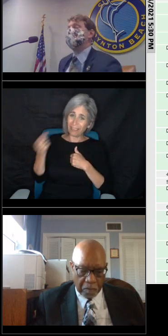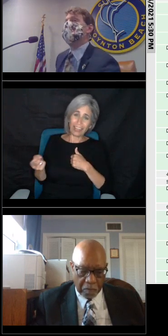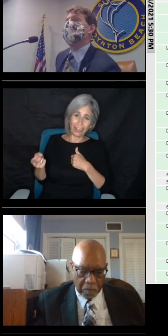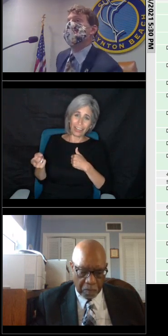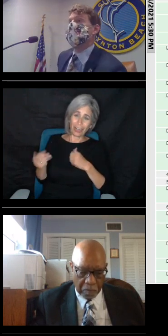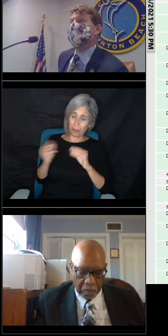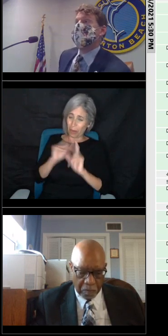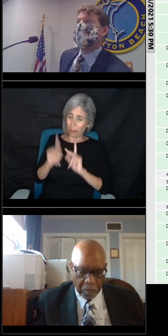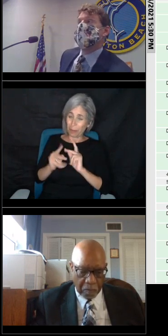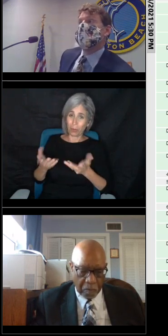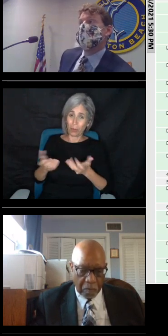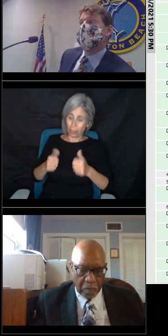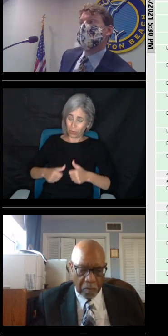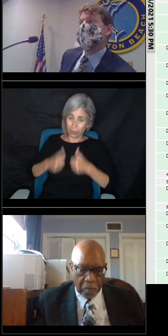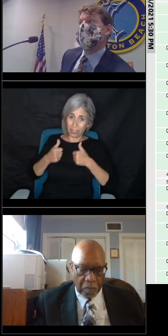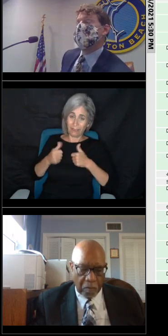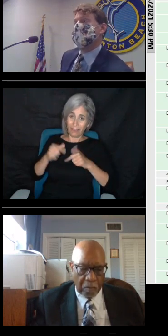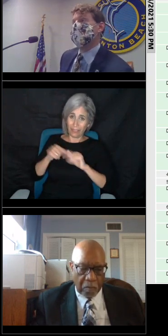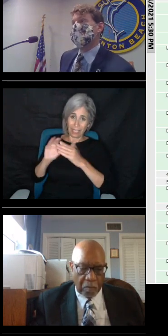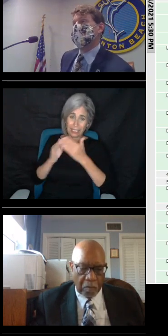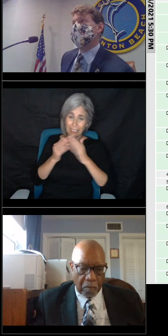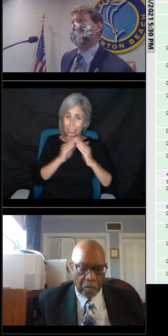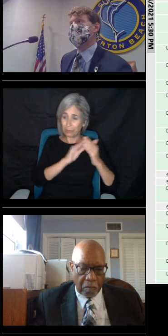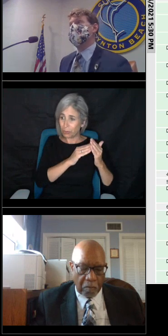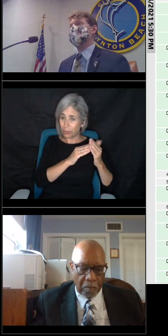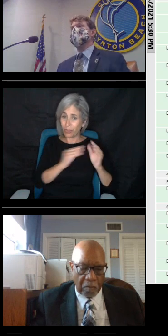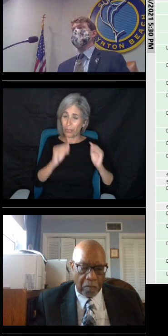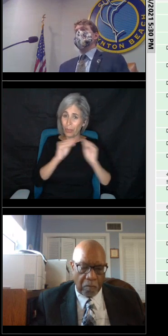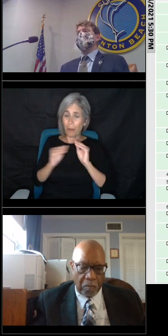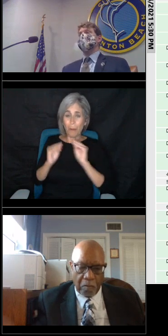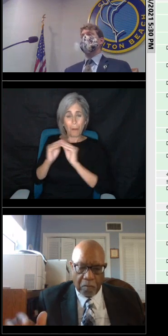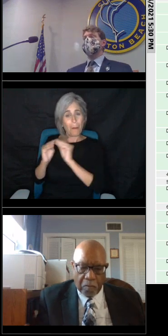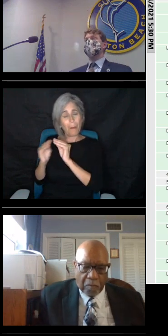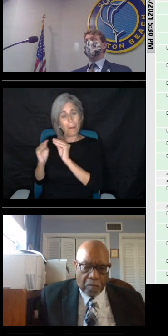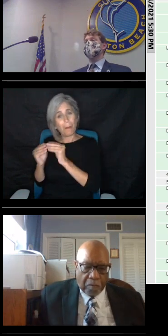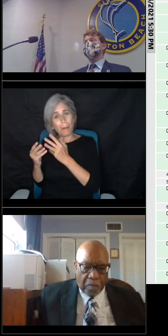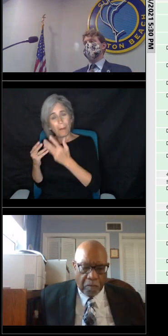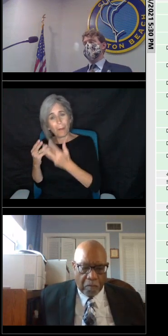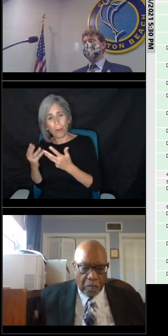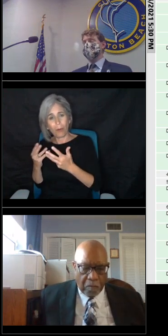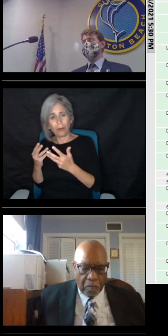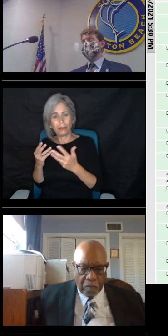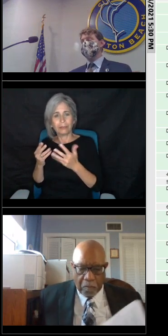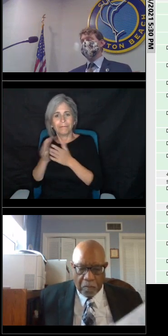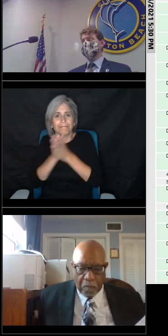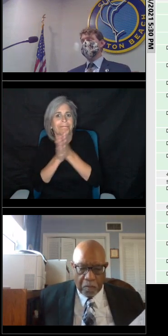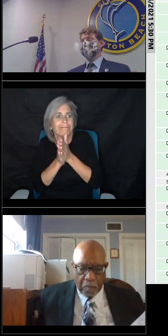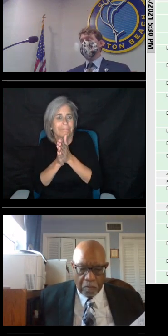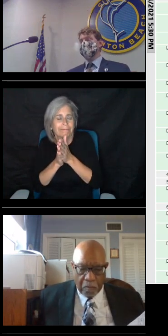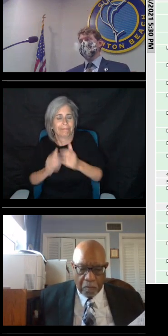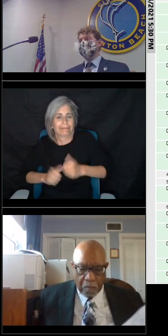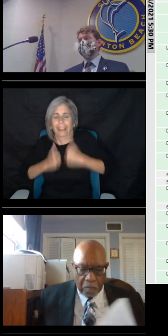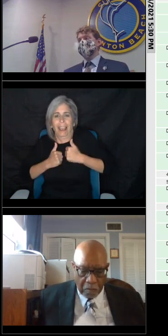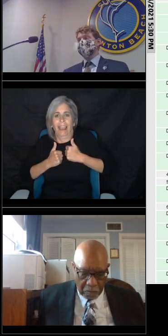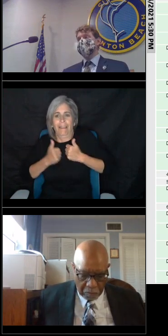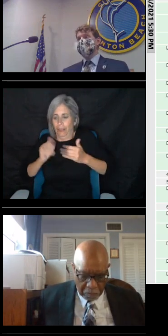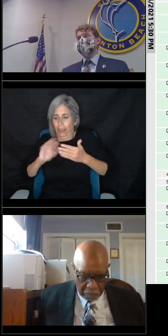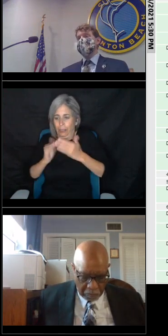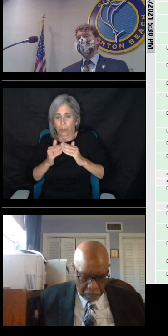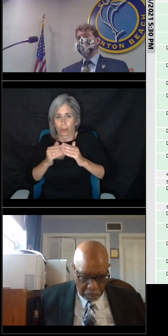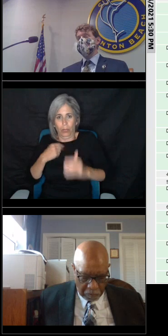more people want to live in these communities, the more vibrant the community is. We have much